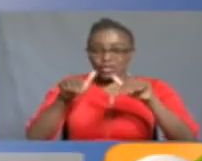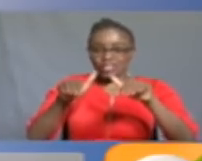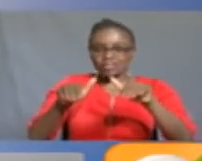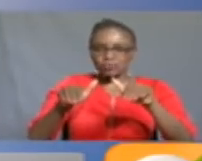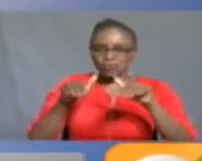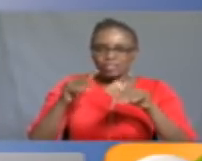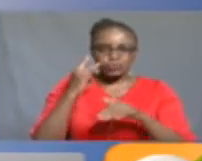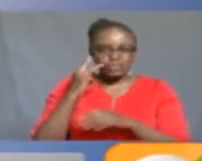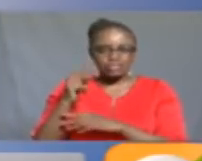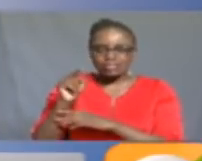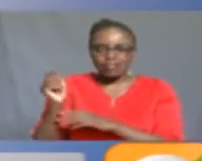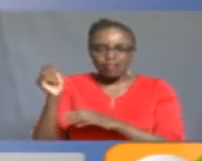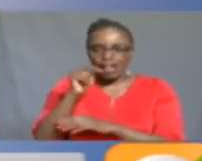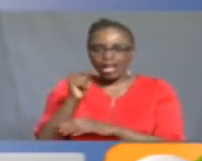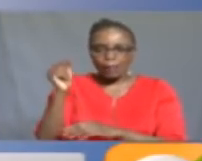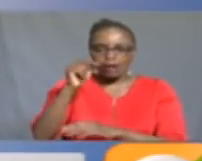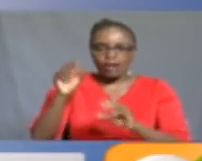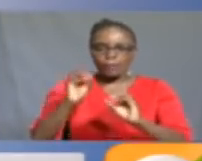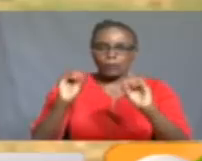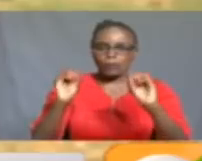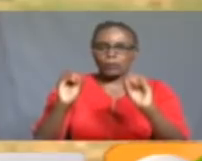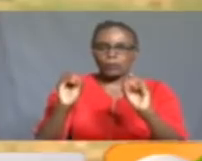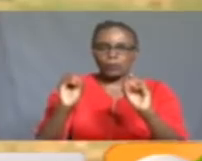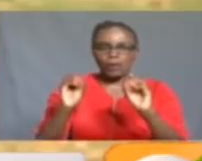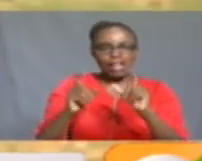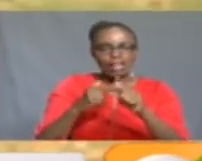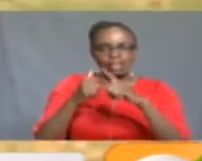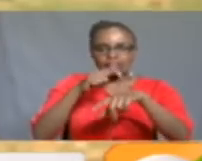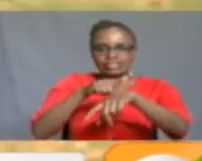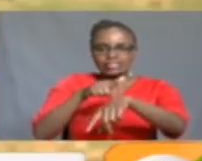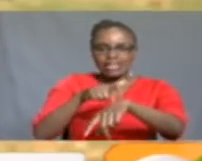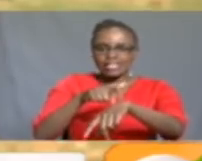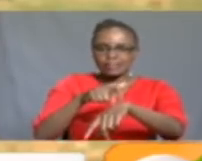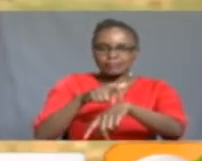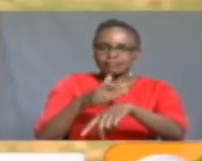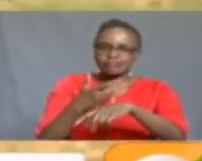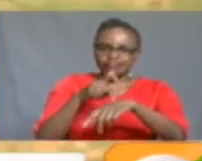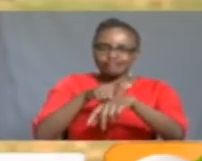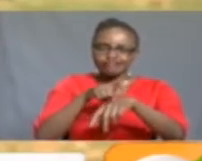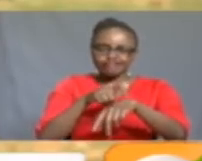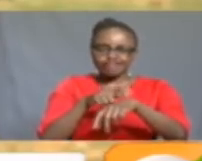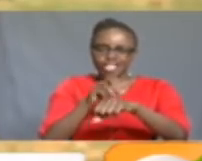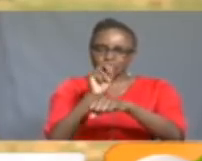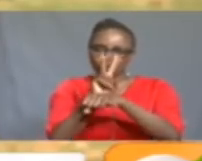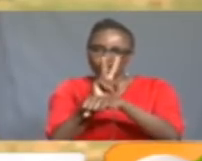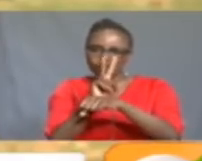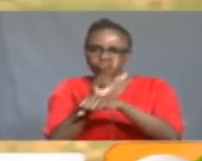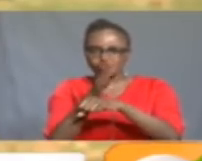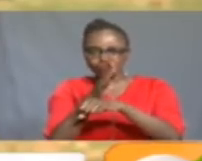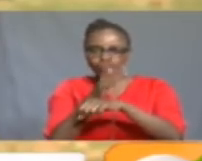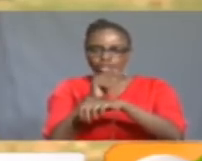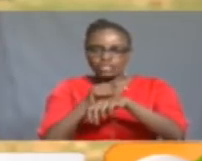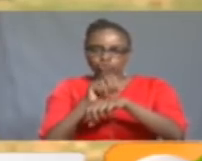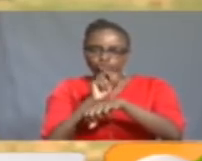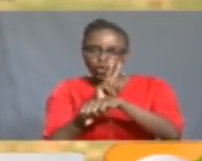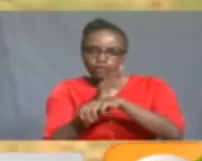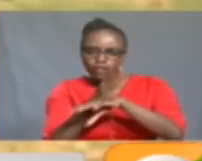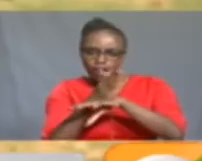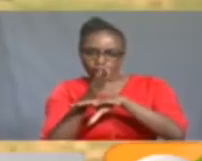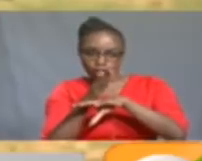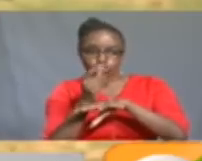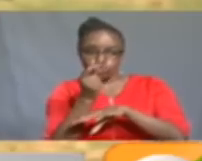tukangoja tukaona hatoki kafika saa 6 hivi na kitu ndio